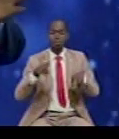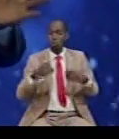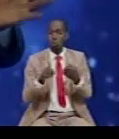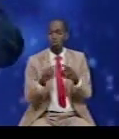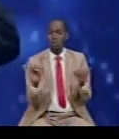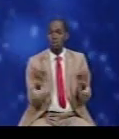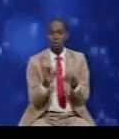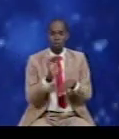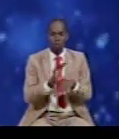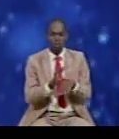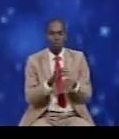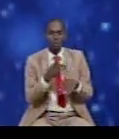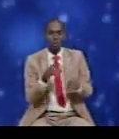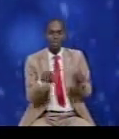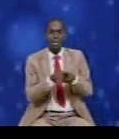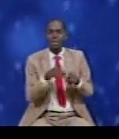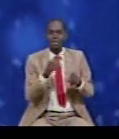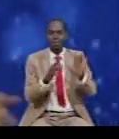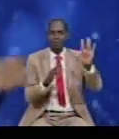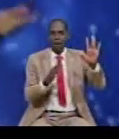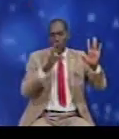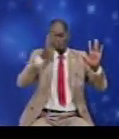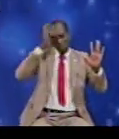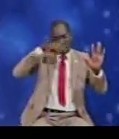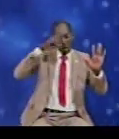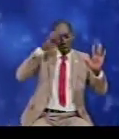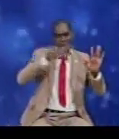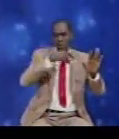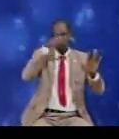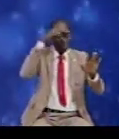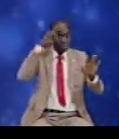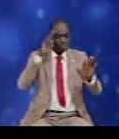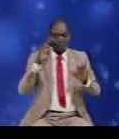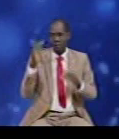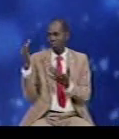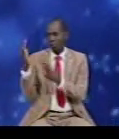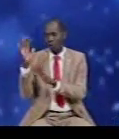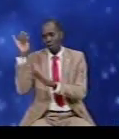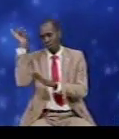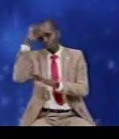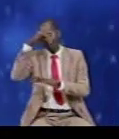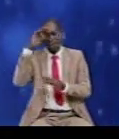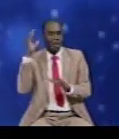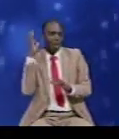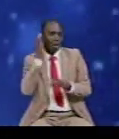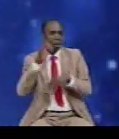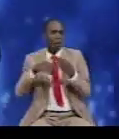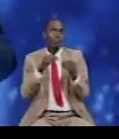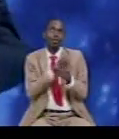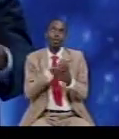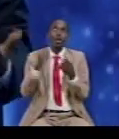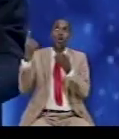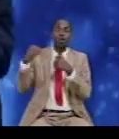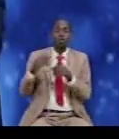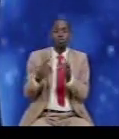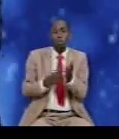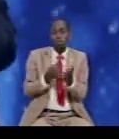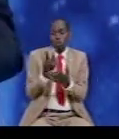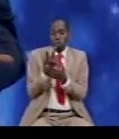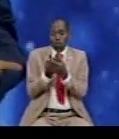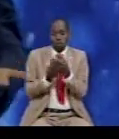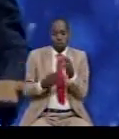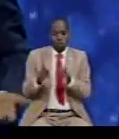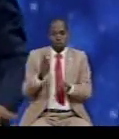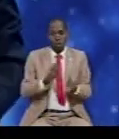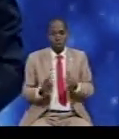the wise virgins and the foolish virgins, and they have heard about the coming of the Lord. Sometimes those two people, they carry